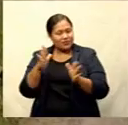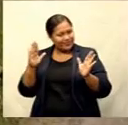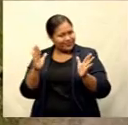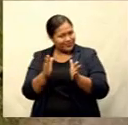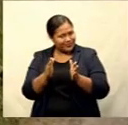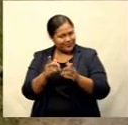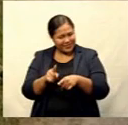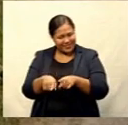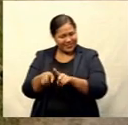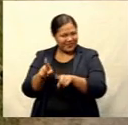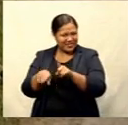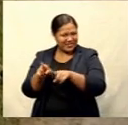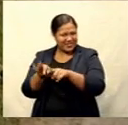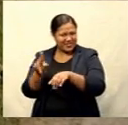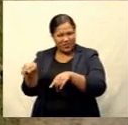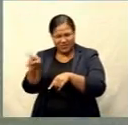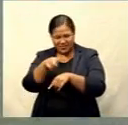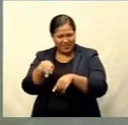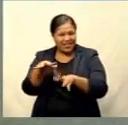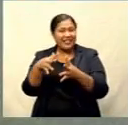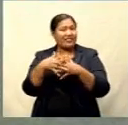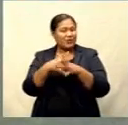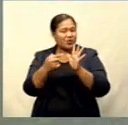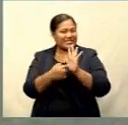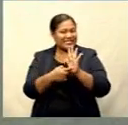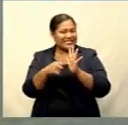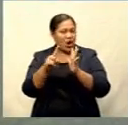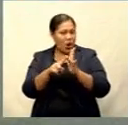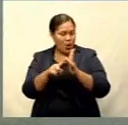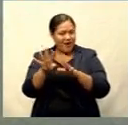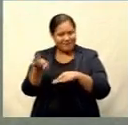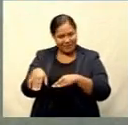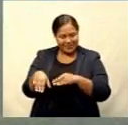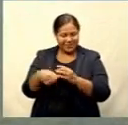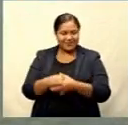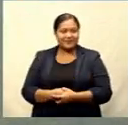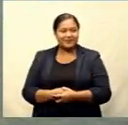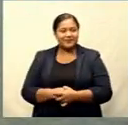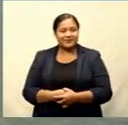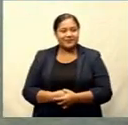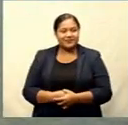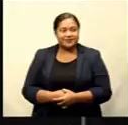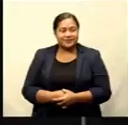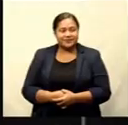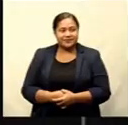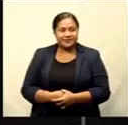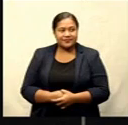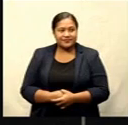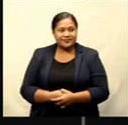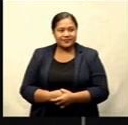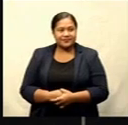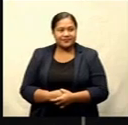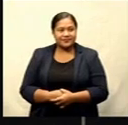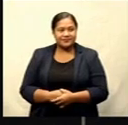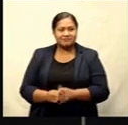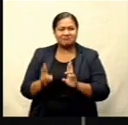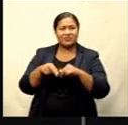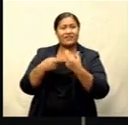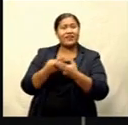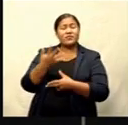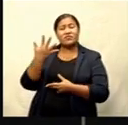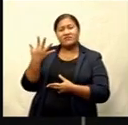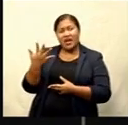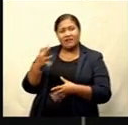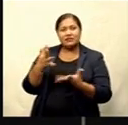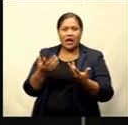existing differences amongst the WTO members. Christiana Uluwai, FBC News. A family of 5